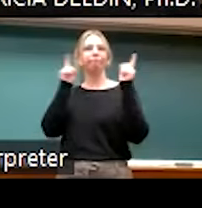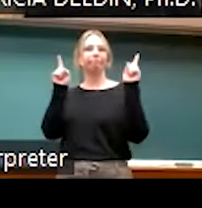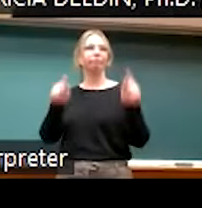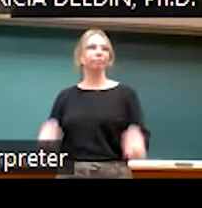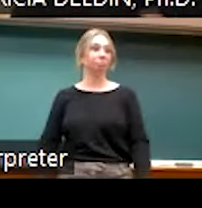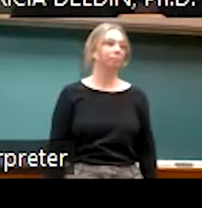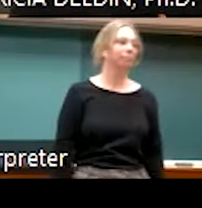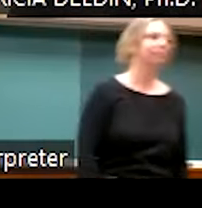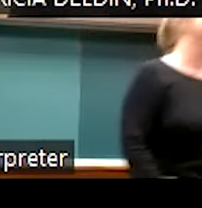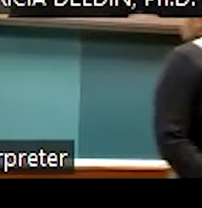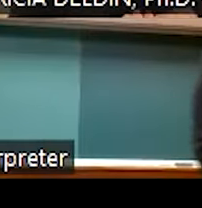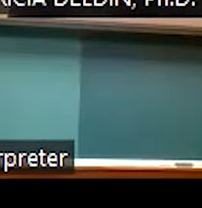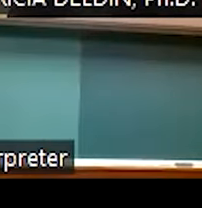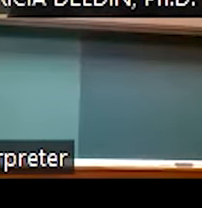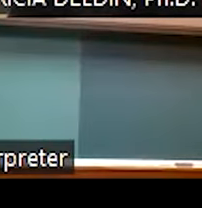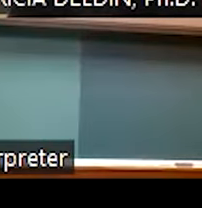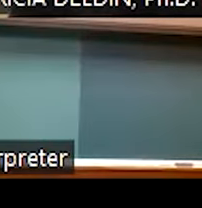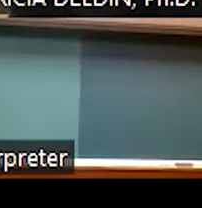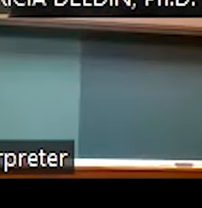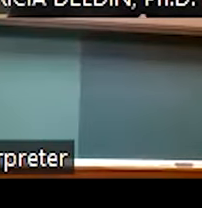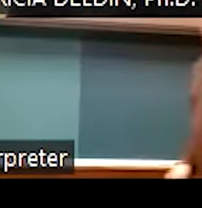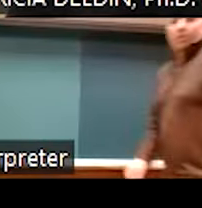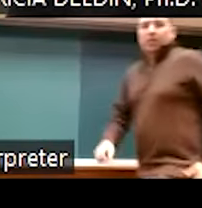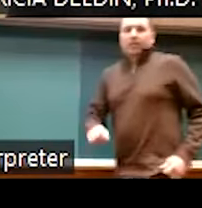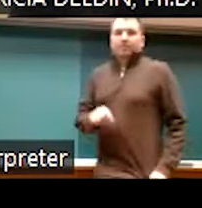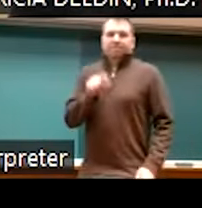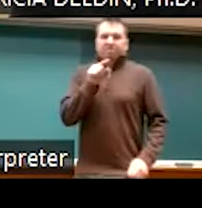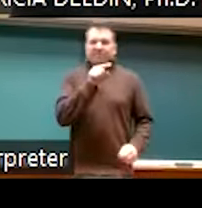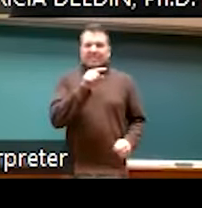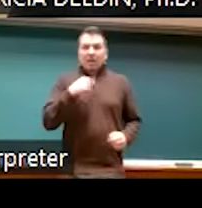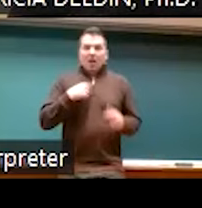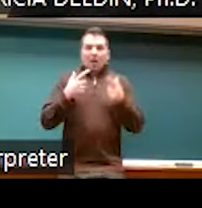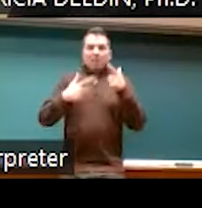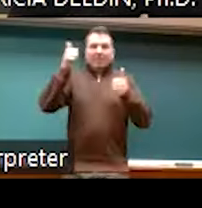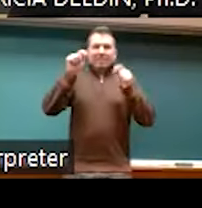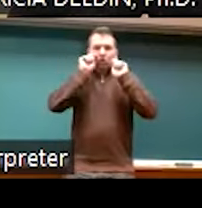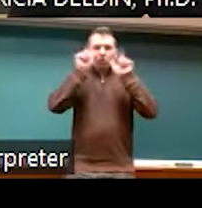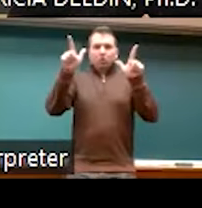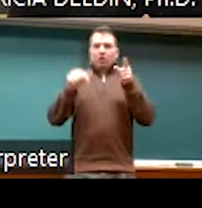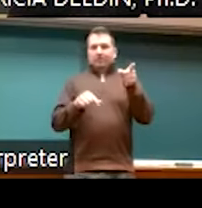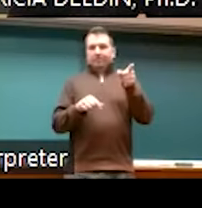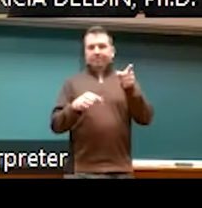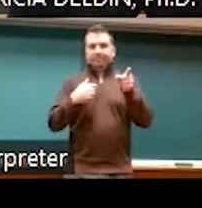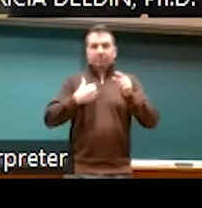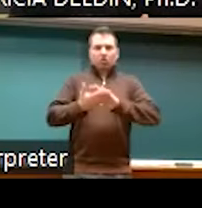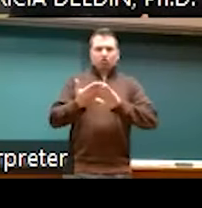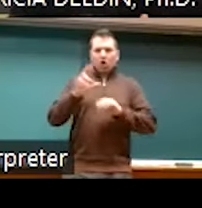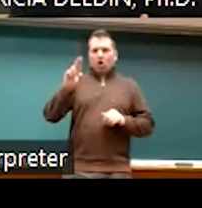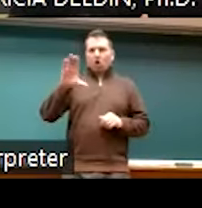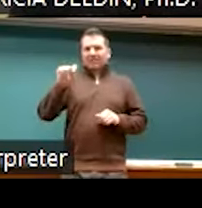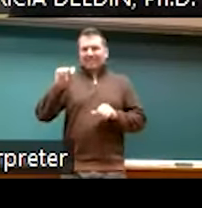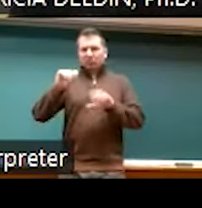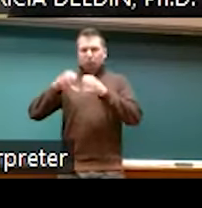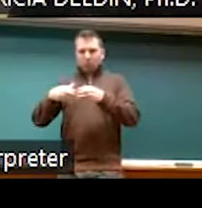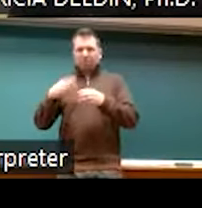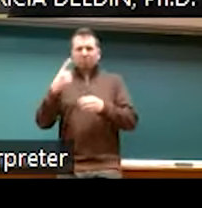Okay, this was my biggest surprise. I was literally running one of the RCT groups in the first RCT.